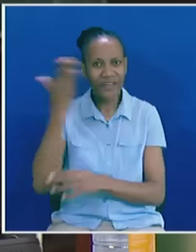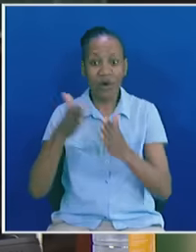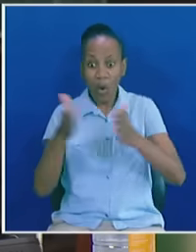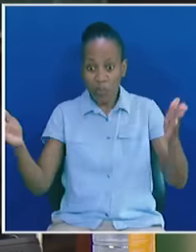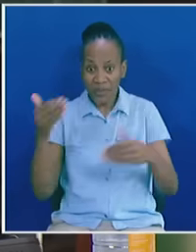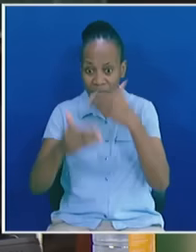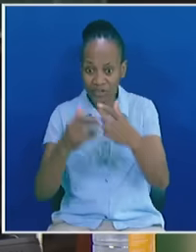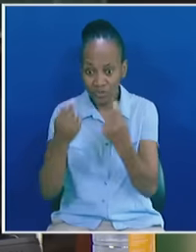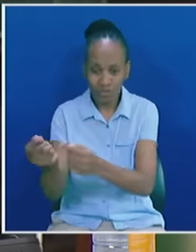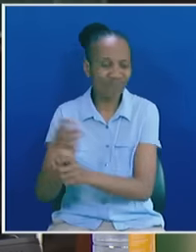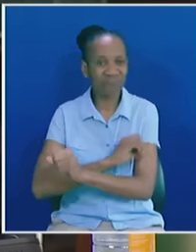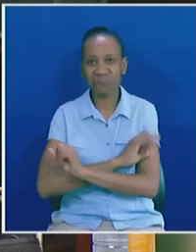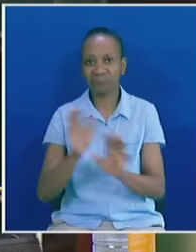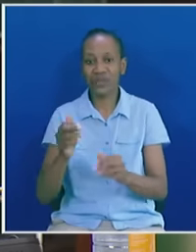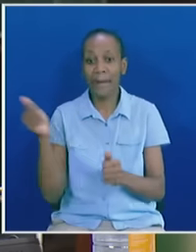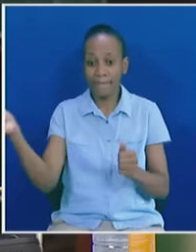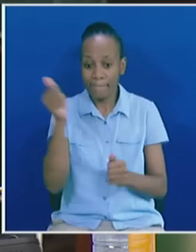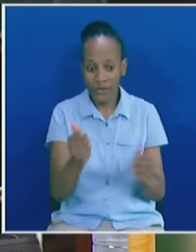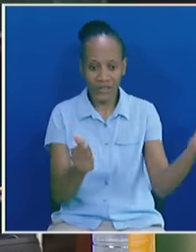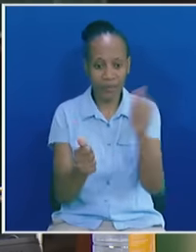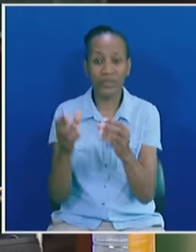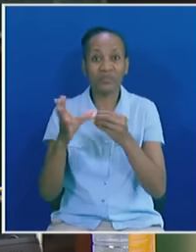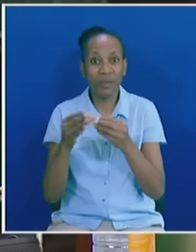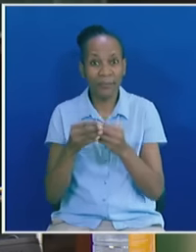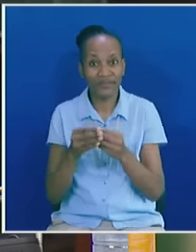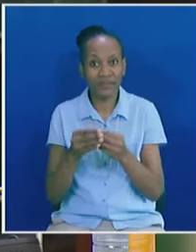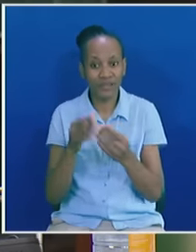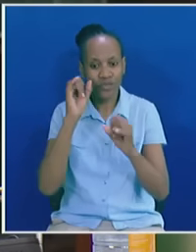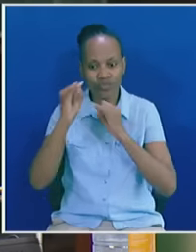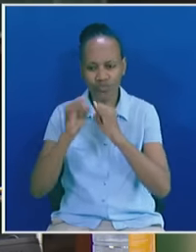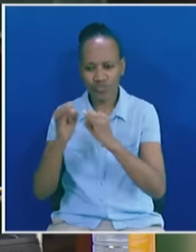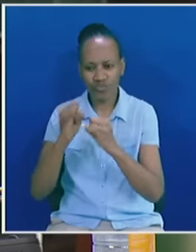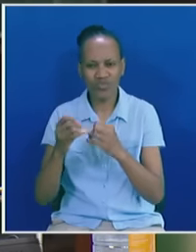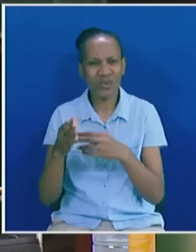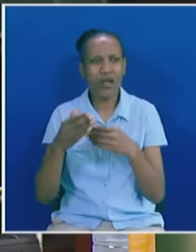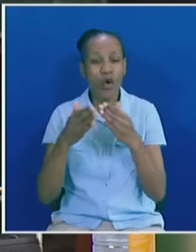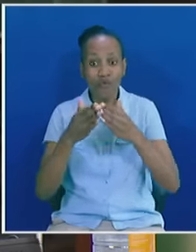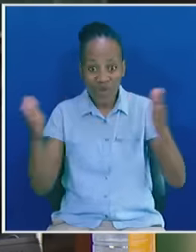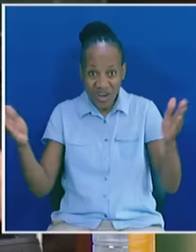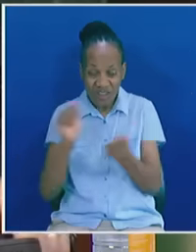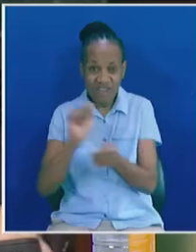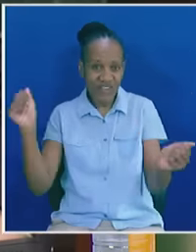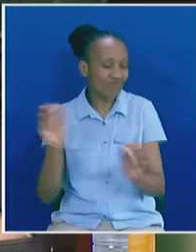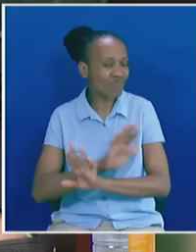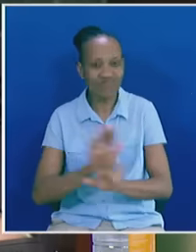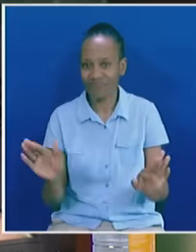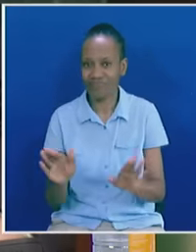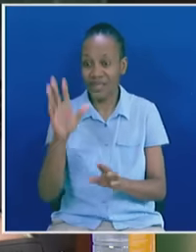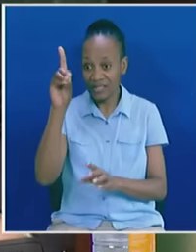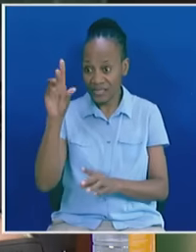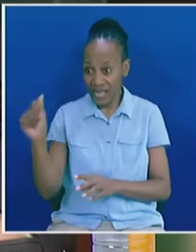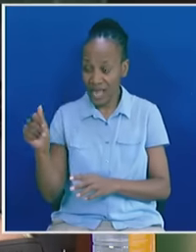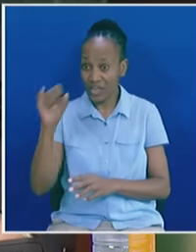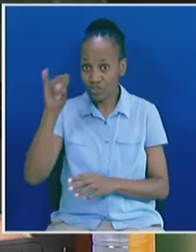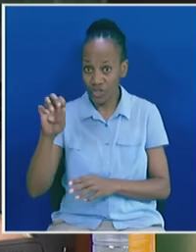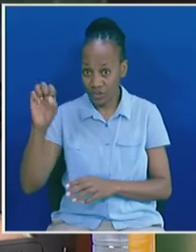those candidates who were nominated and shortlisted were interviewed behind closed doors. As dear representatives on the